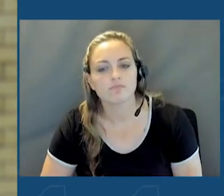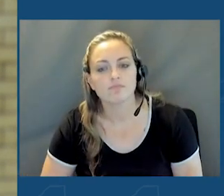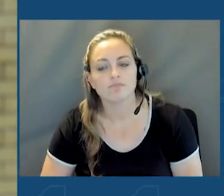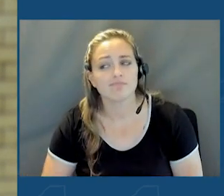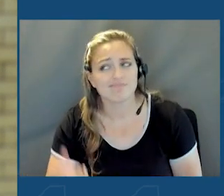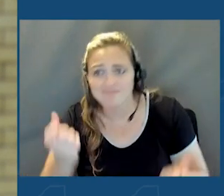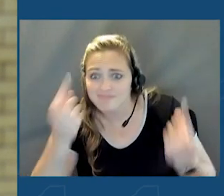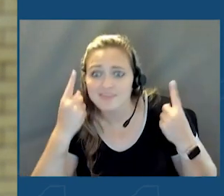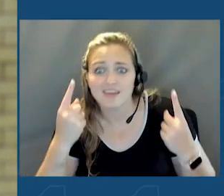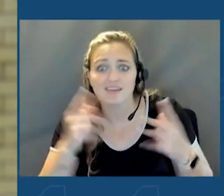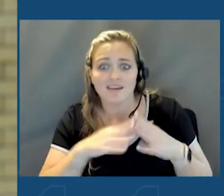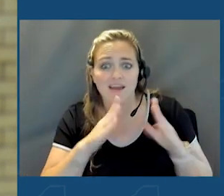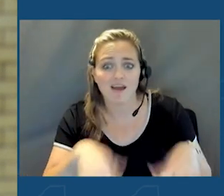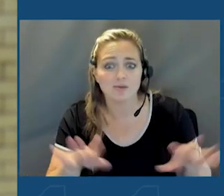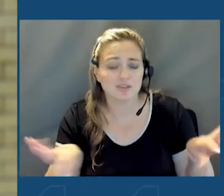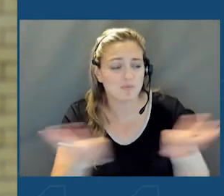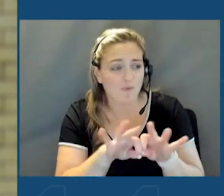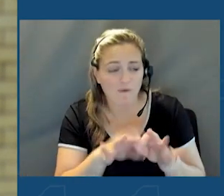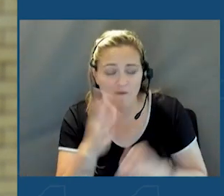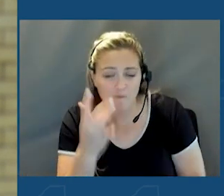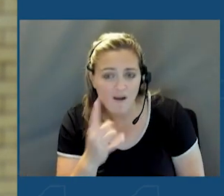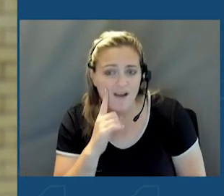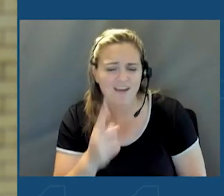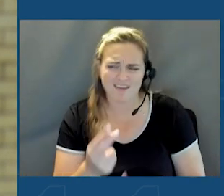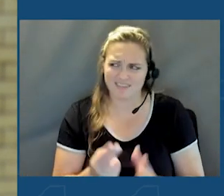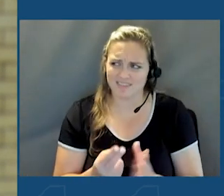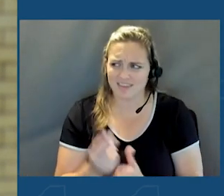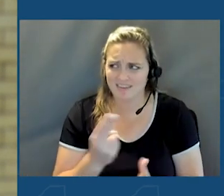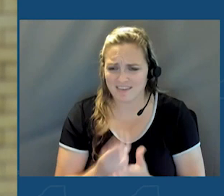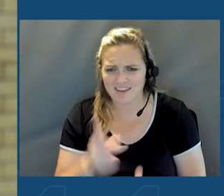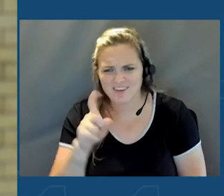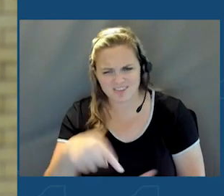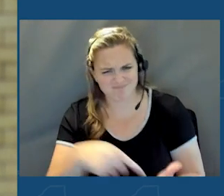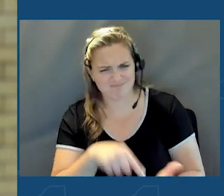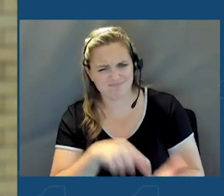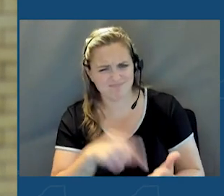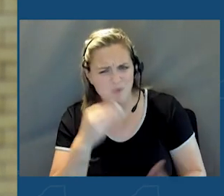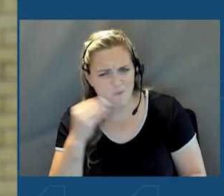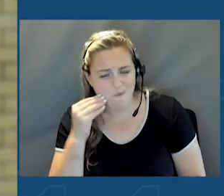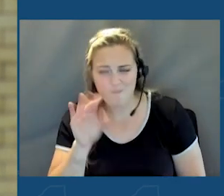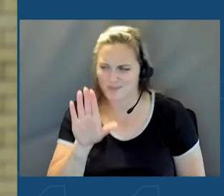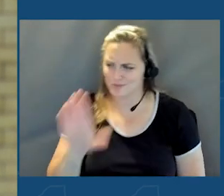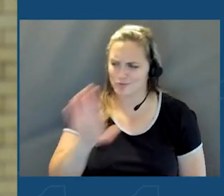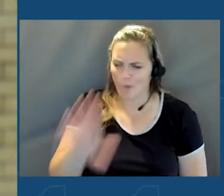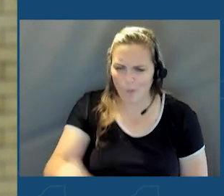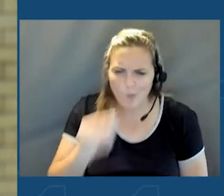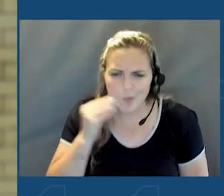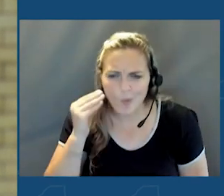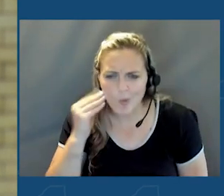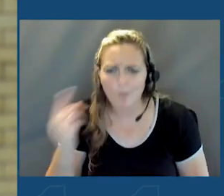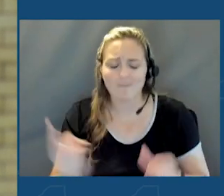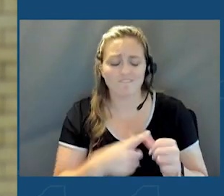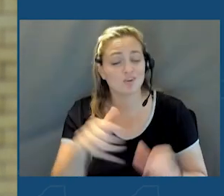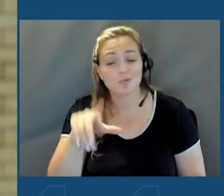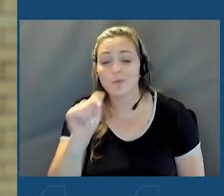what housing means to people, to have the dignity of a home that's yours. Maybe it's that first